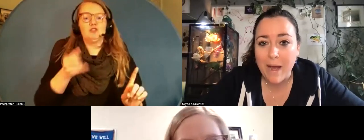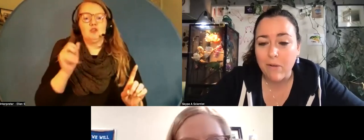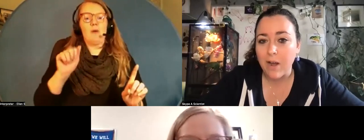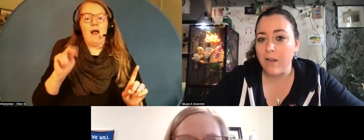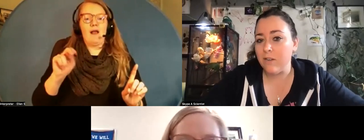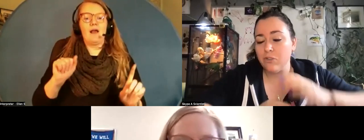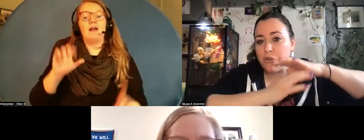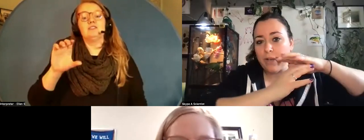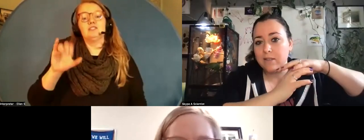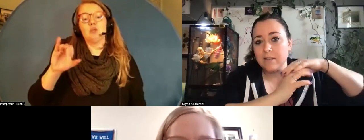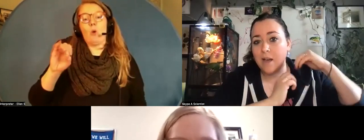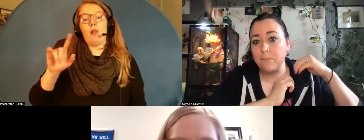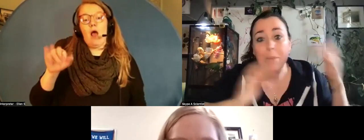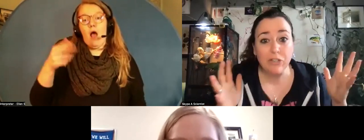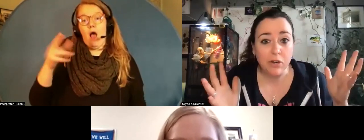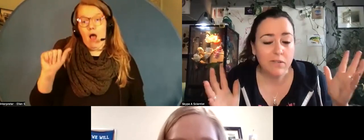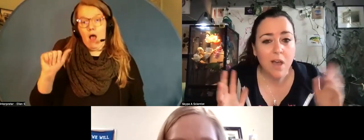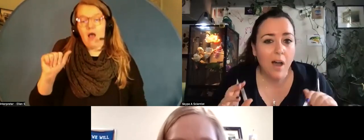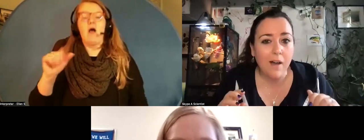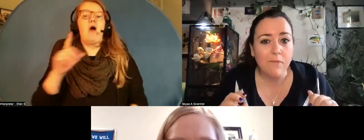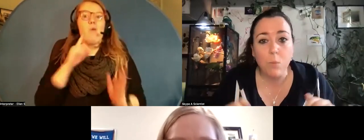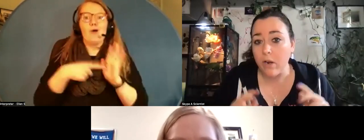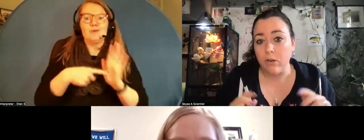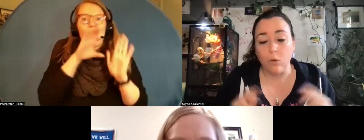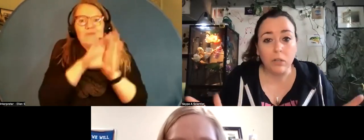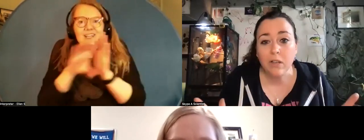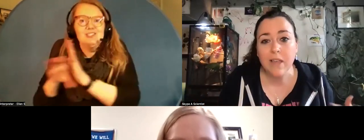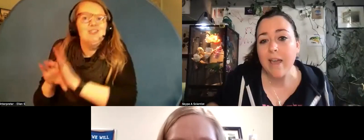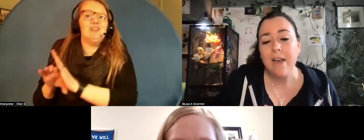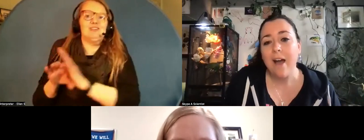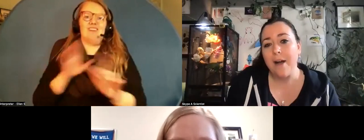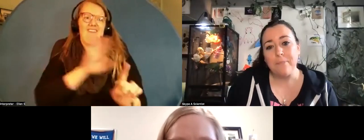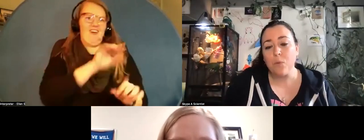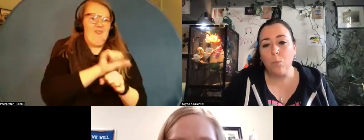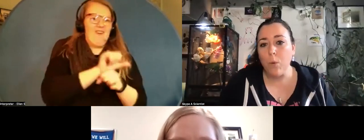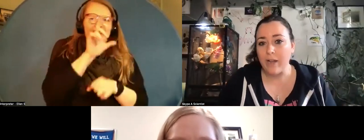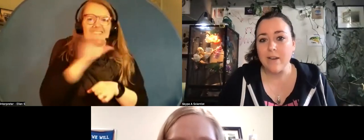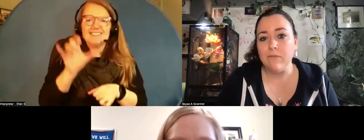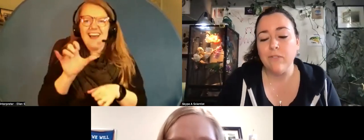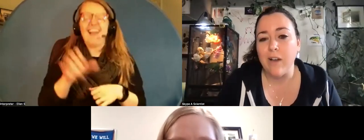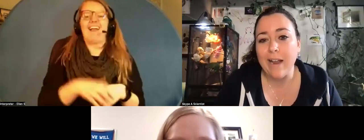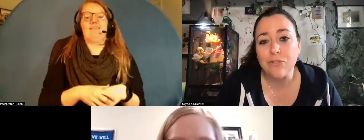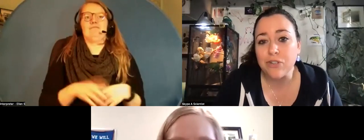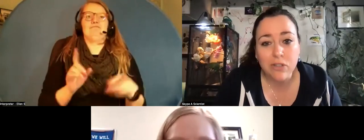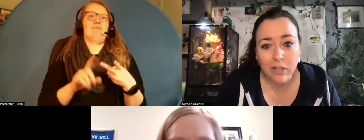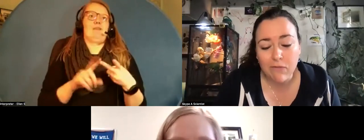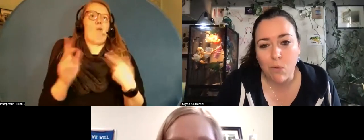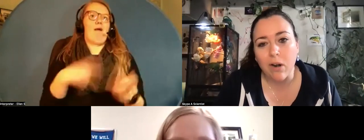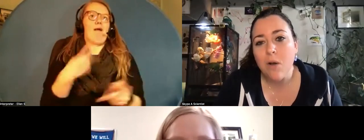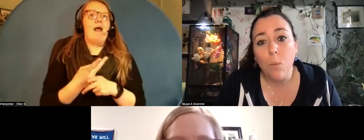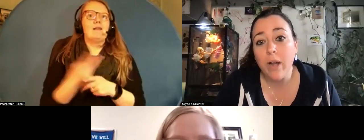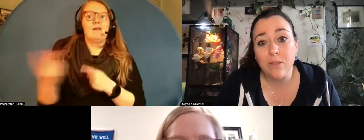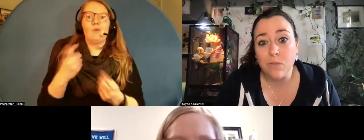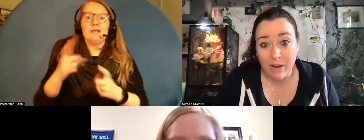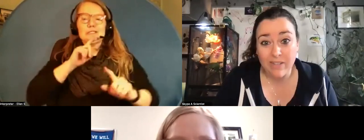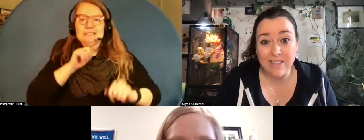talking all about, she'll be showing us some pictures of what her work looks like, what kind of answers she's looking